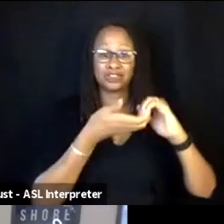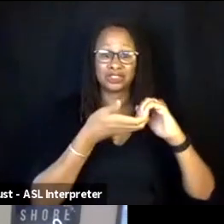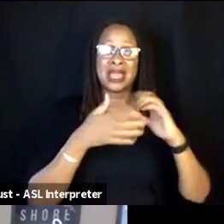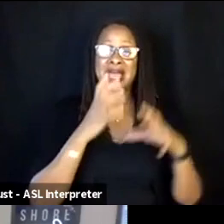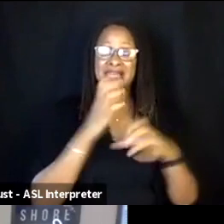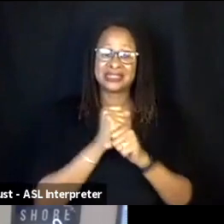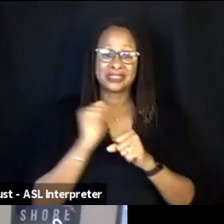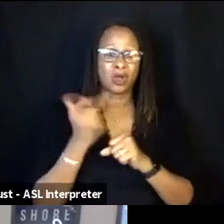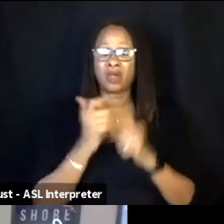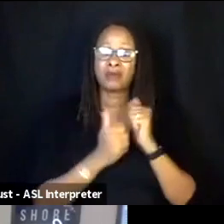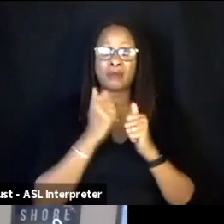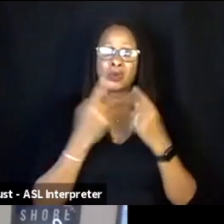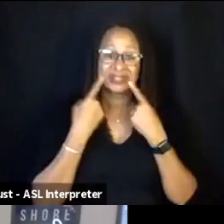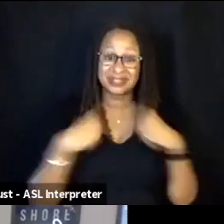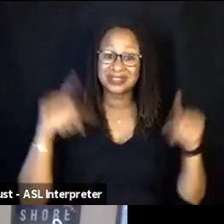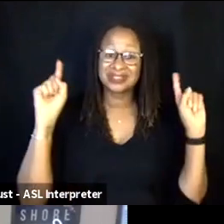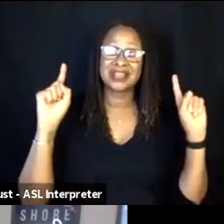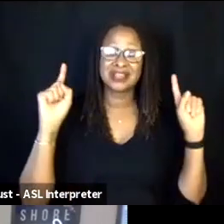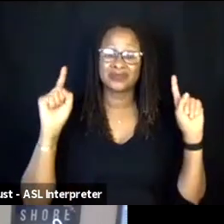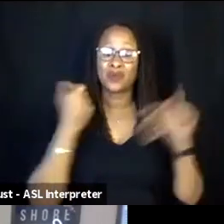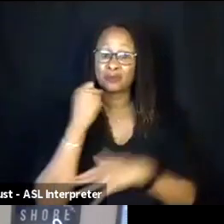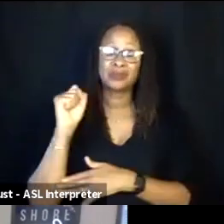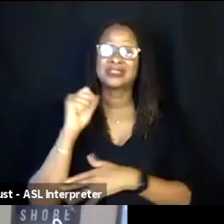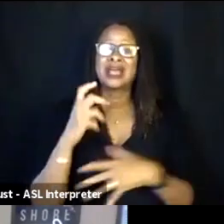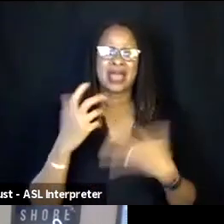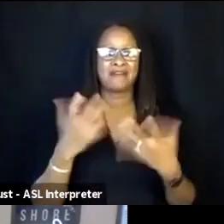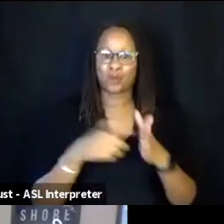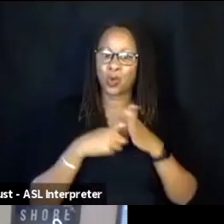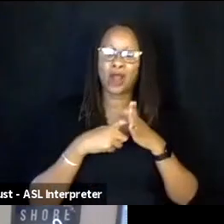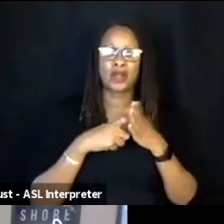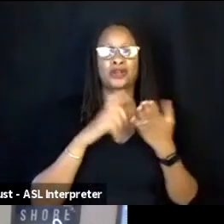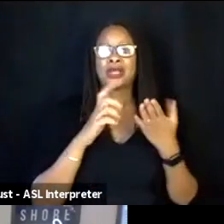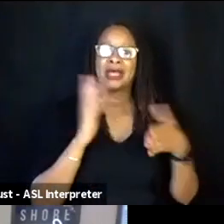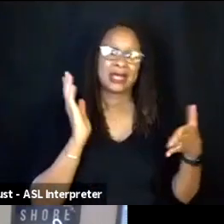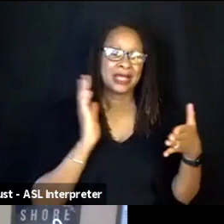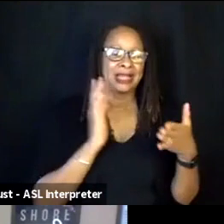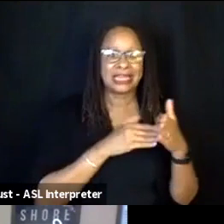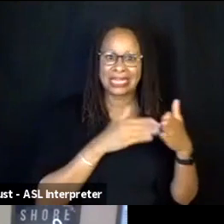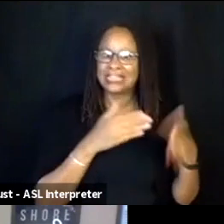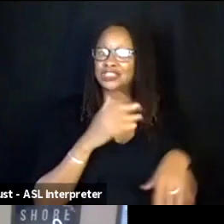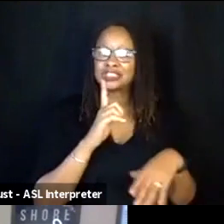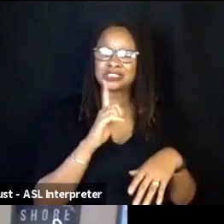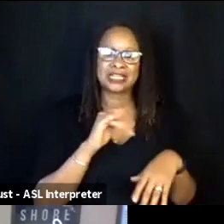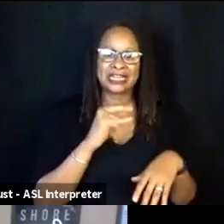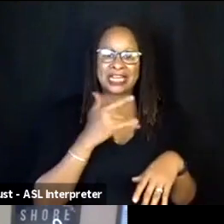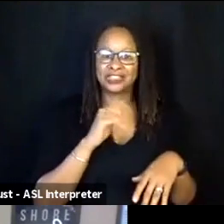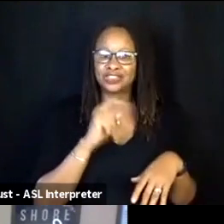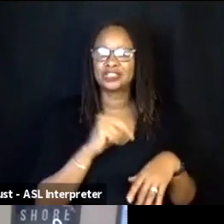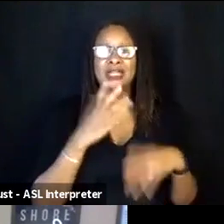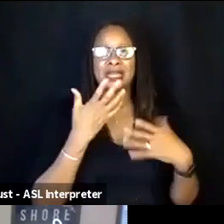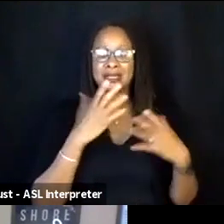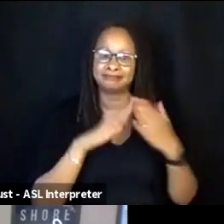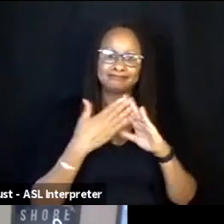most successful movements have required litigation and community organizing and media, like they've required everybody together. In a particular